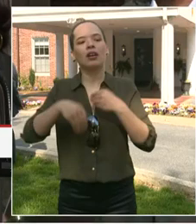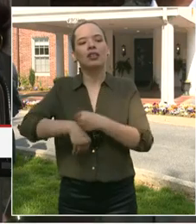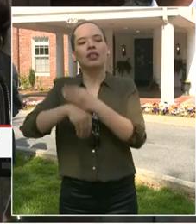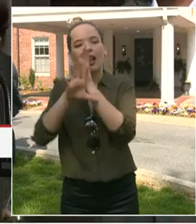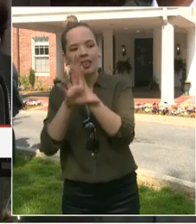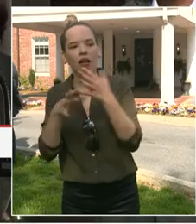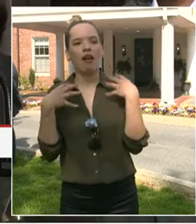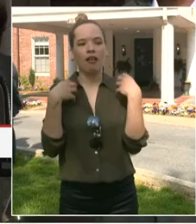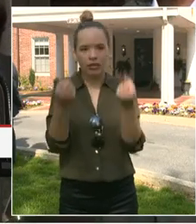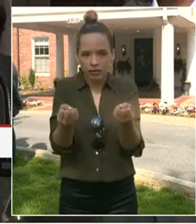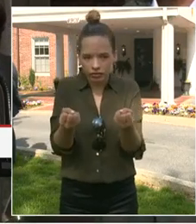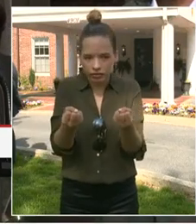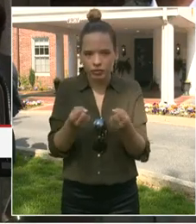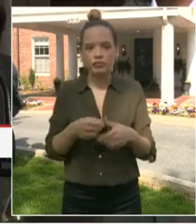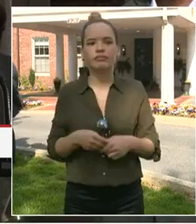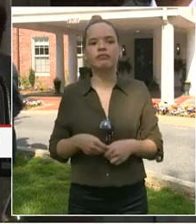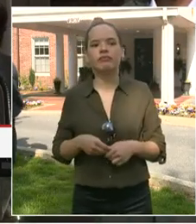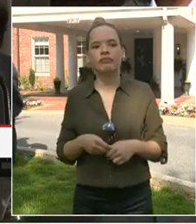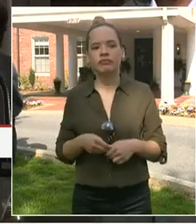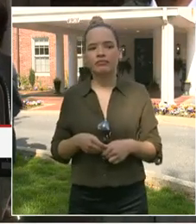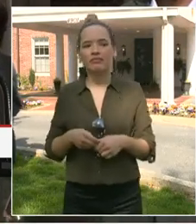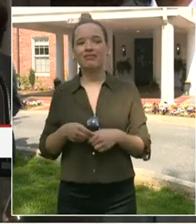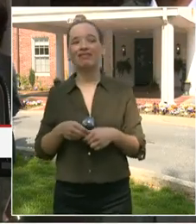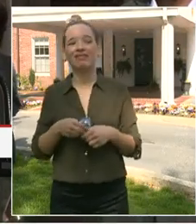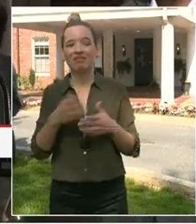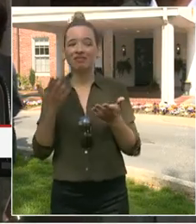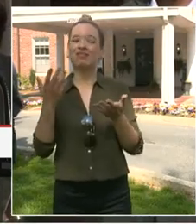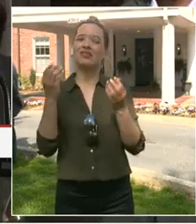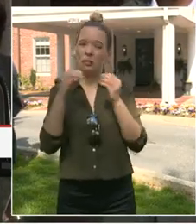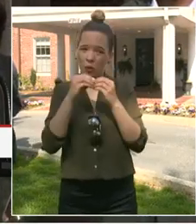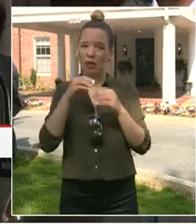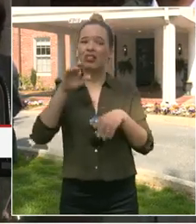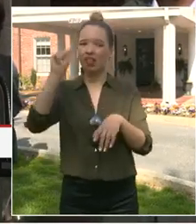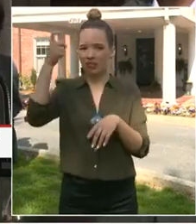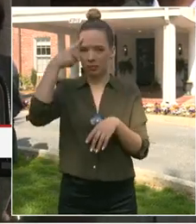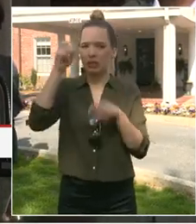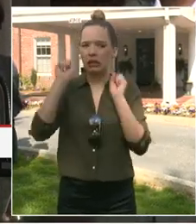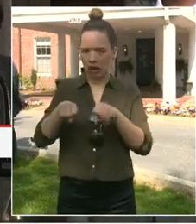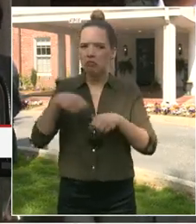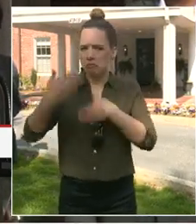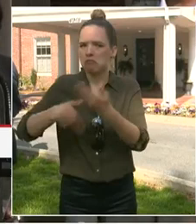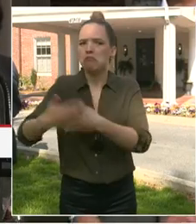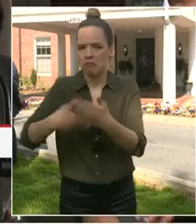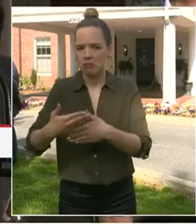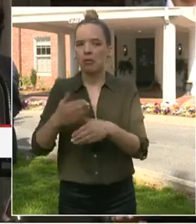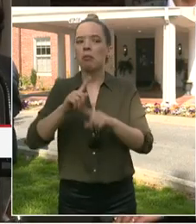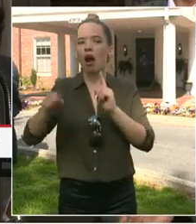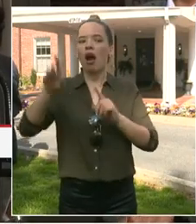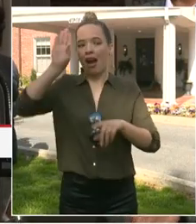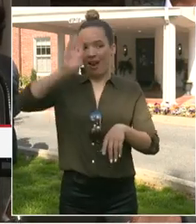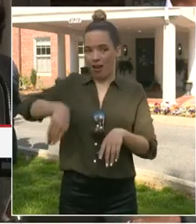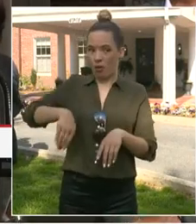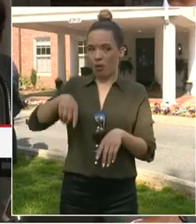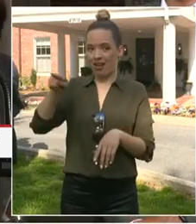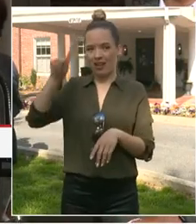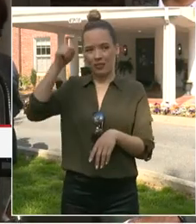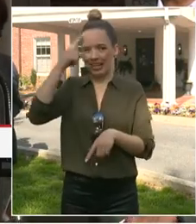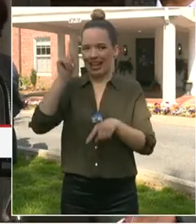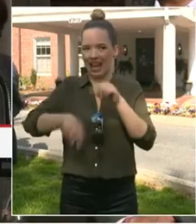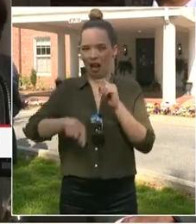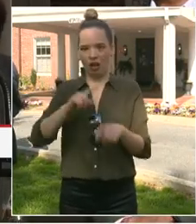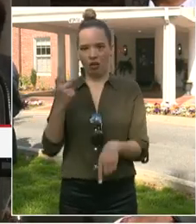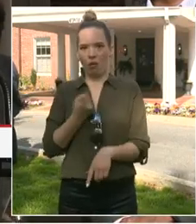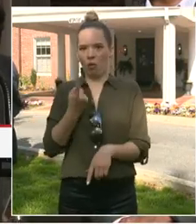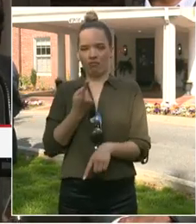more that the government can do. But we also recognize that we cannot do it alone, which is why the task force will be comprised